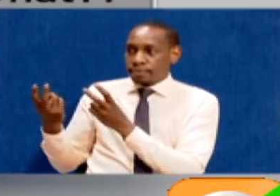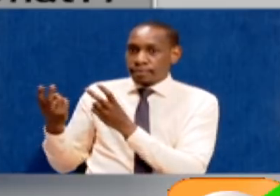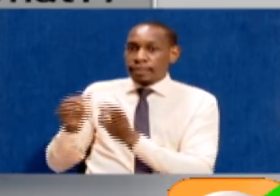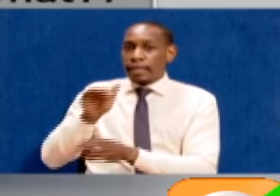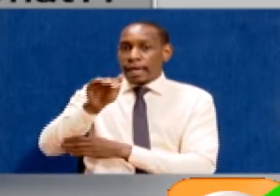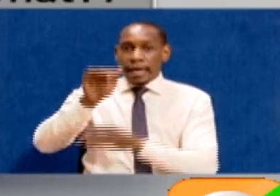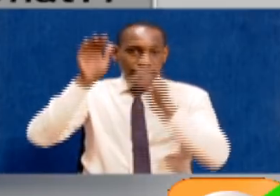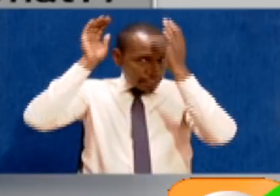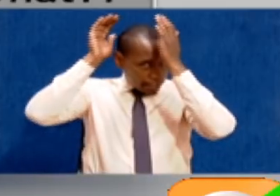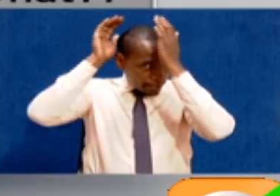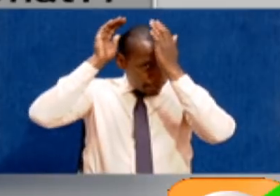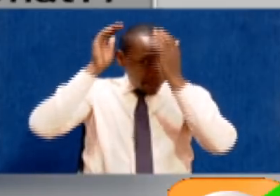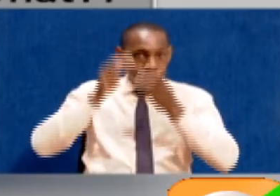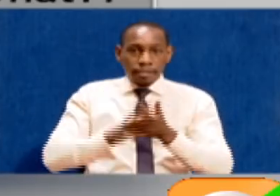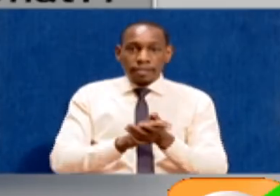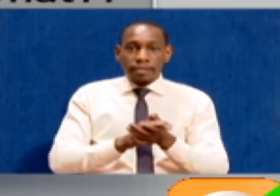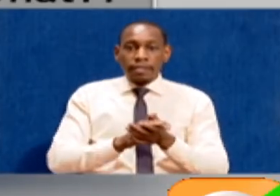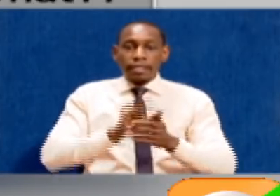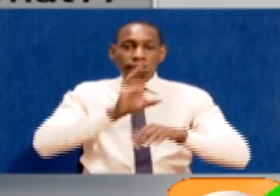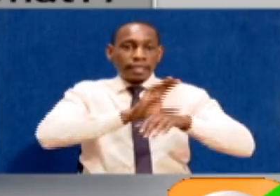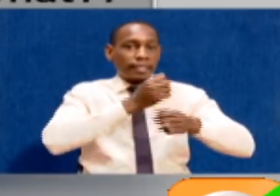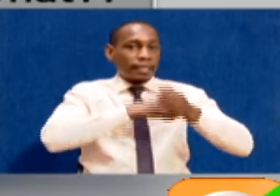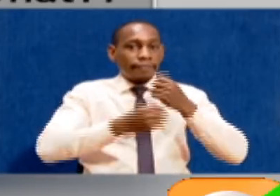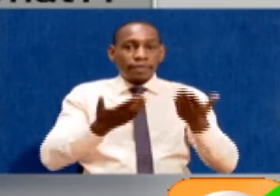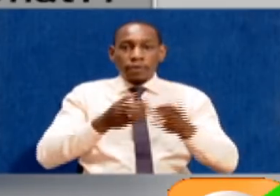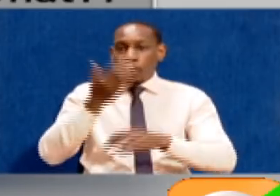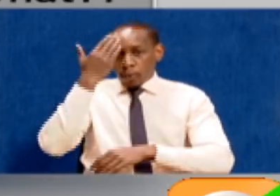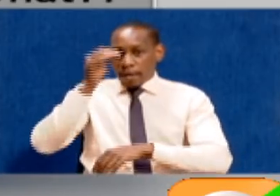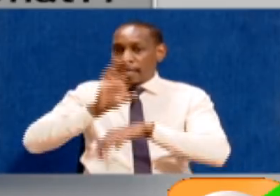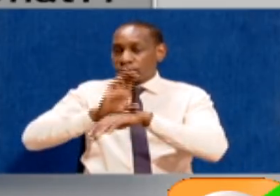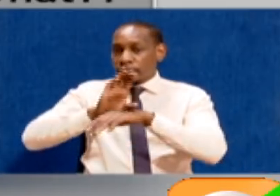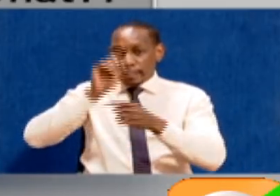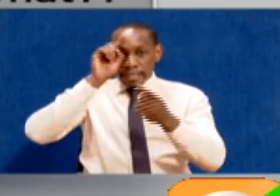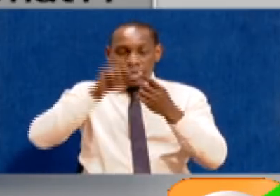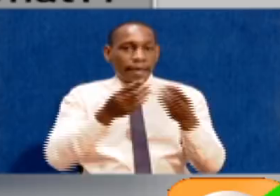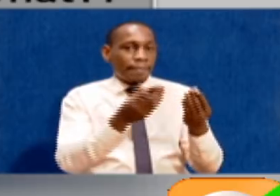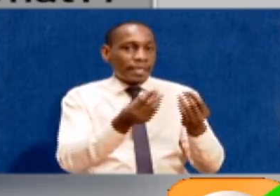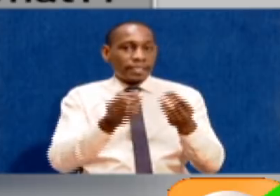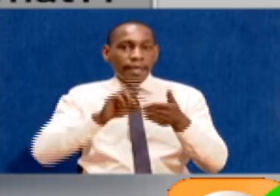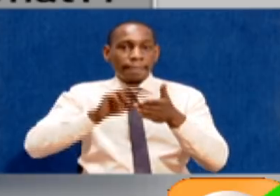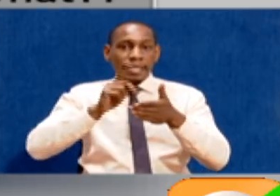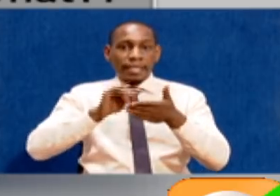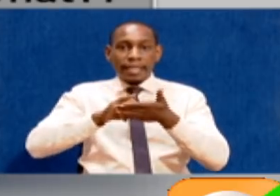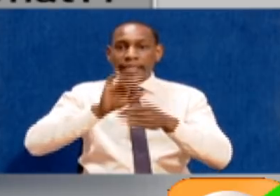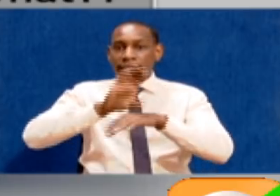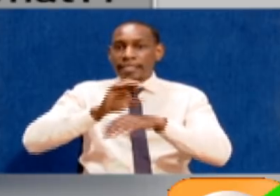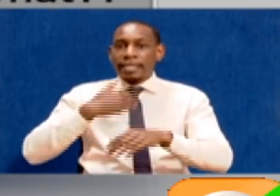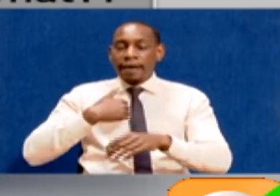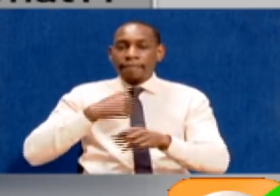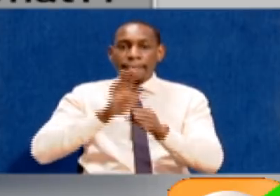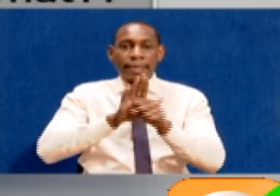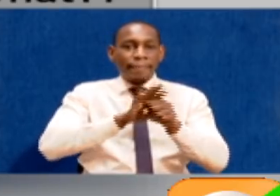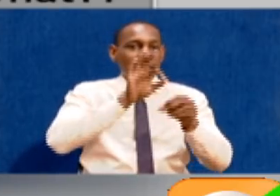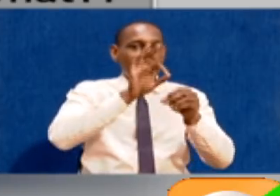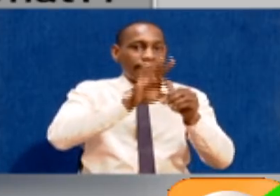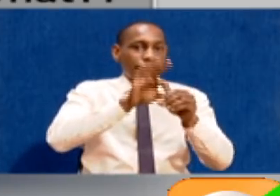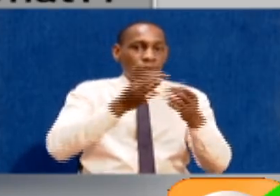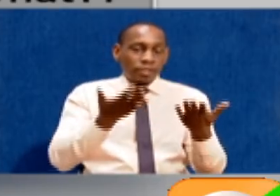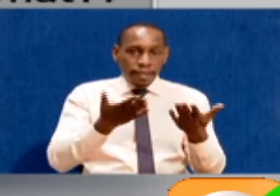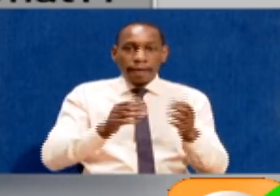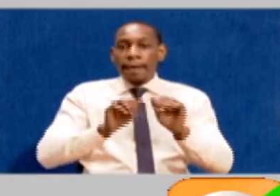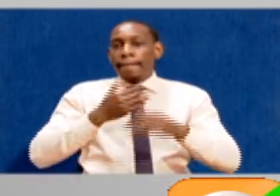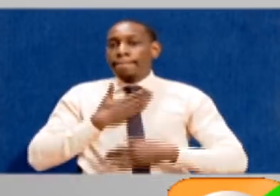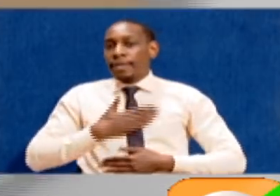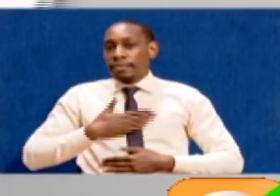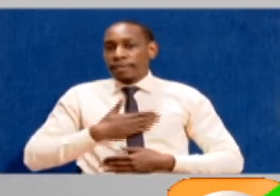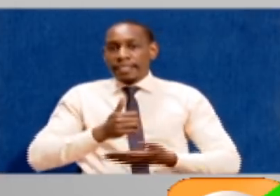Kirui asked the bishops, where is the integrity of the church? Why is the church the soft target? Does this mean the church has many votes or what? Can